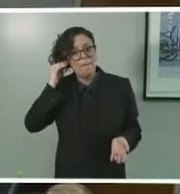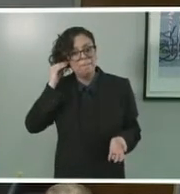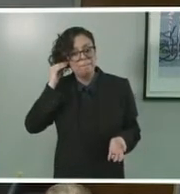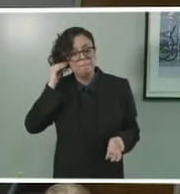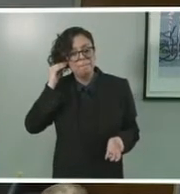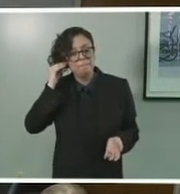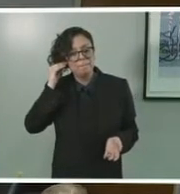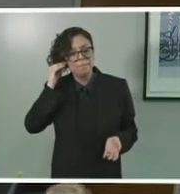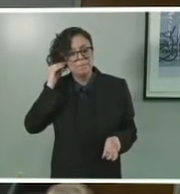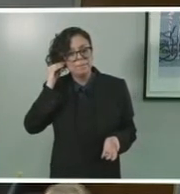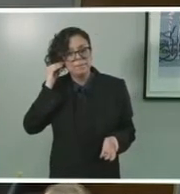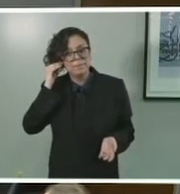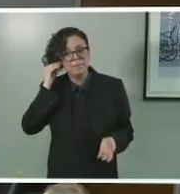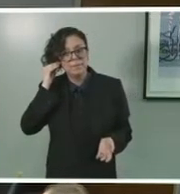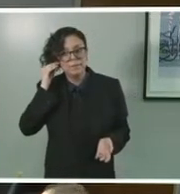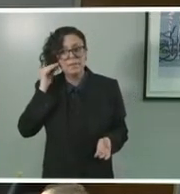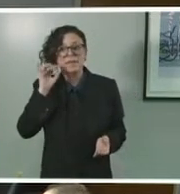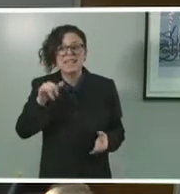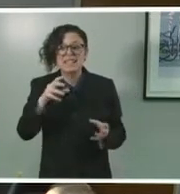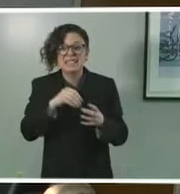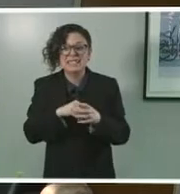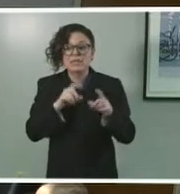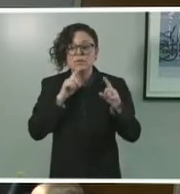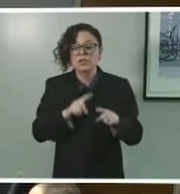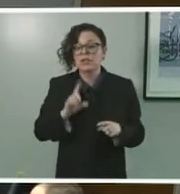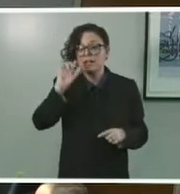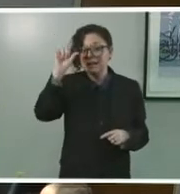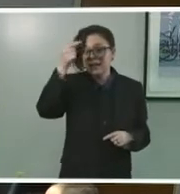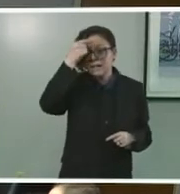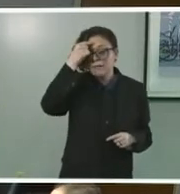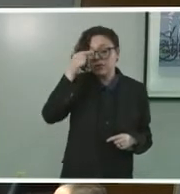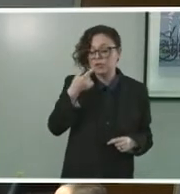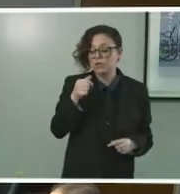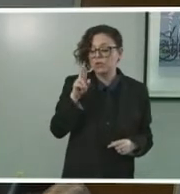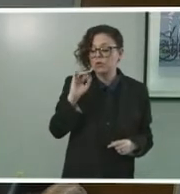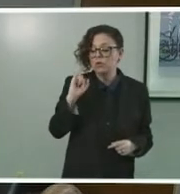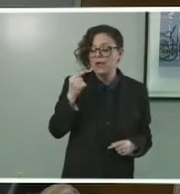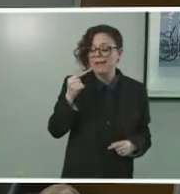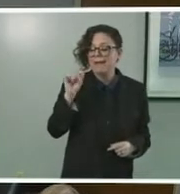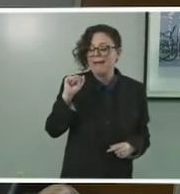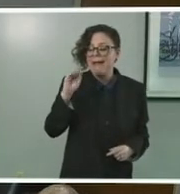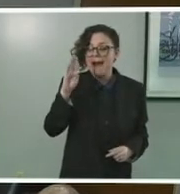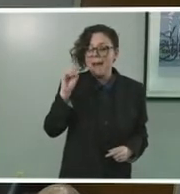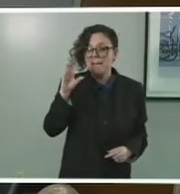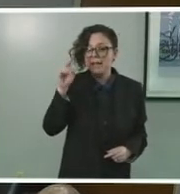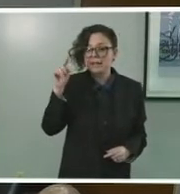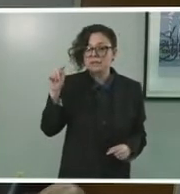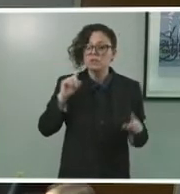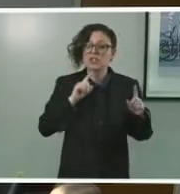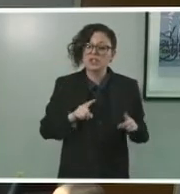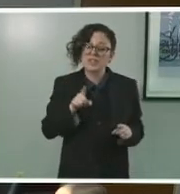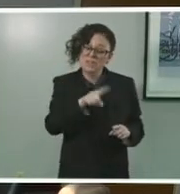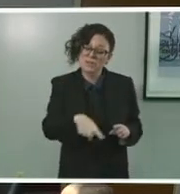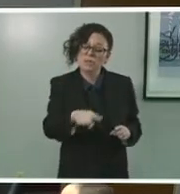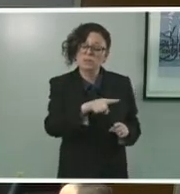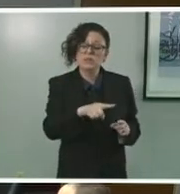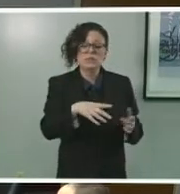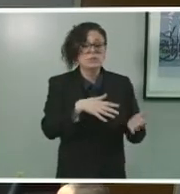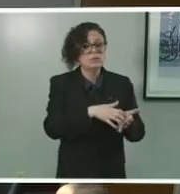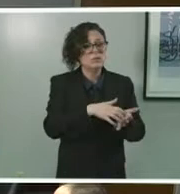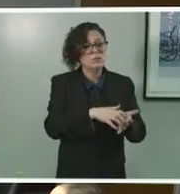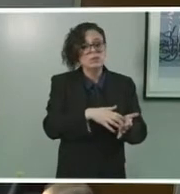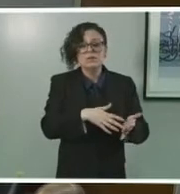addressed specifically in the order, wasn't it? And the governor's as well, Governor Greg Abbott's order as well. Those are vulnerable populations,